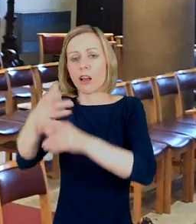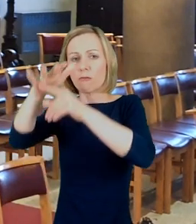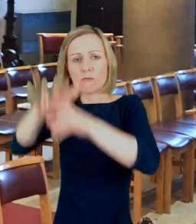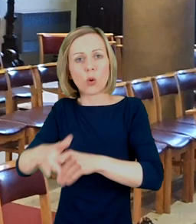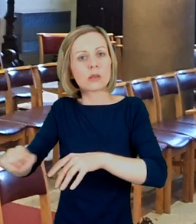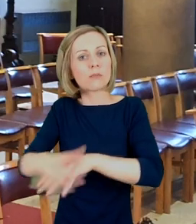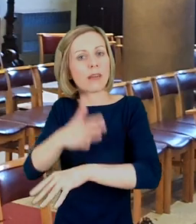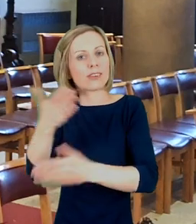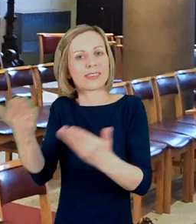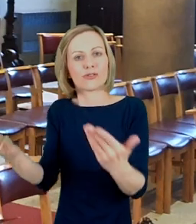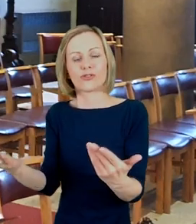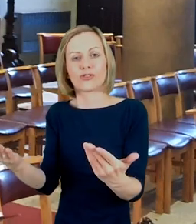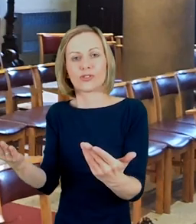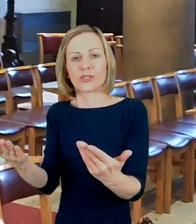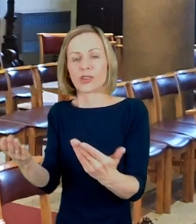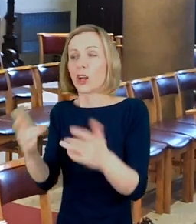marriage.